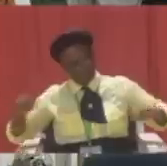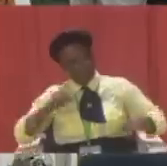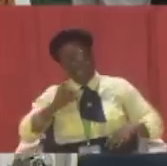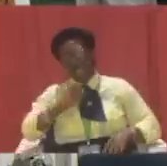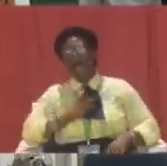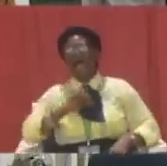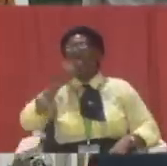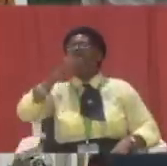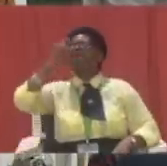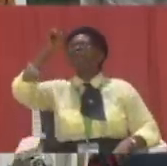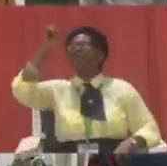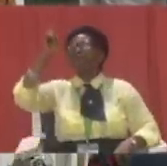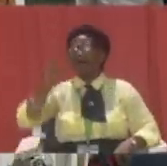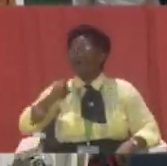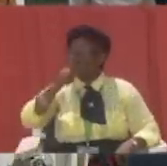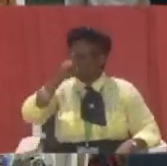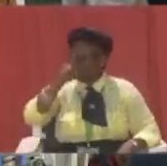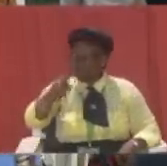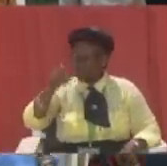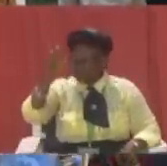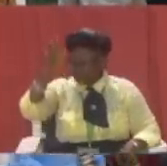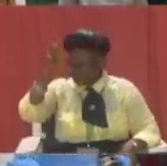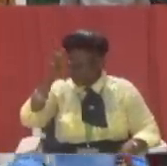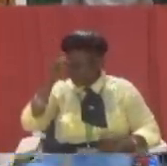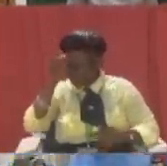Sickness, don't come near my children.